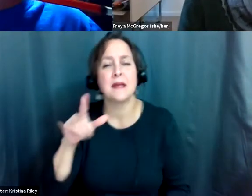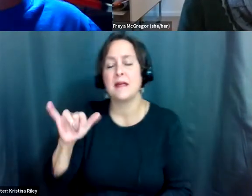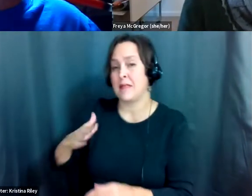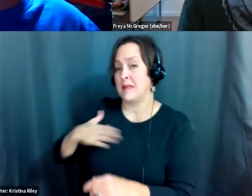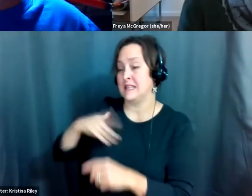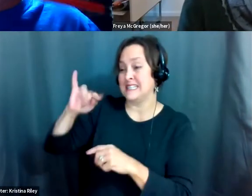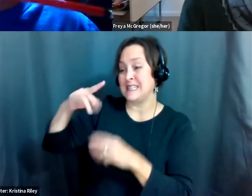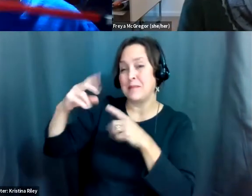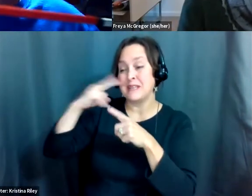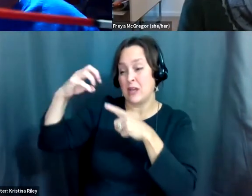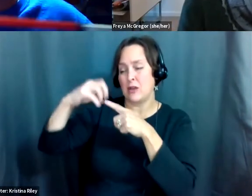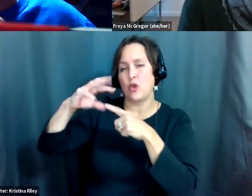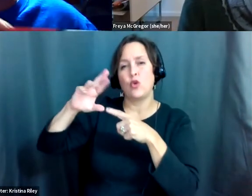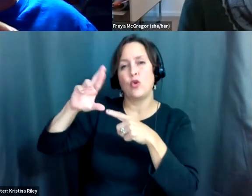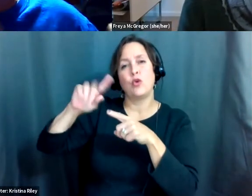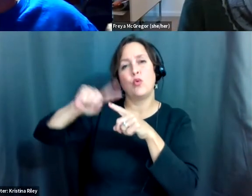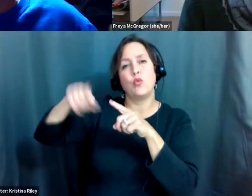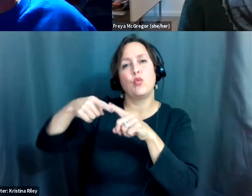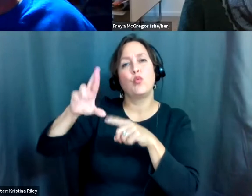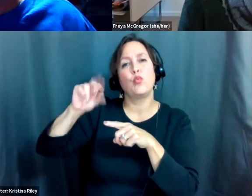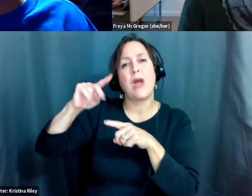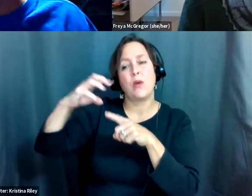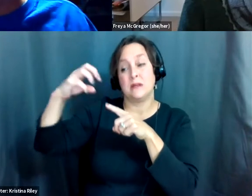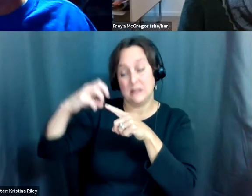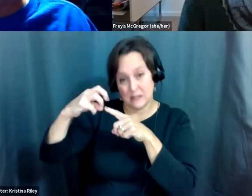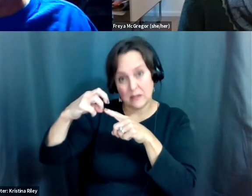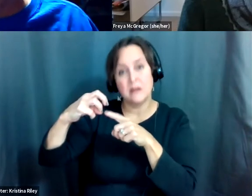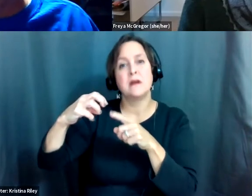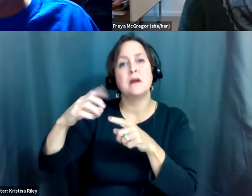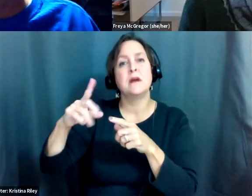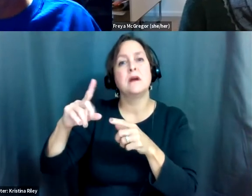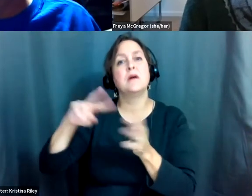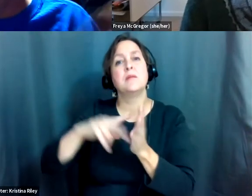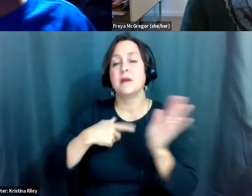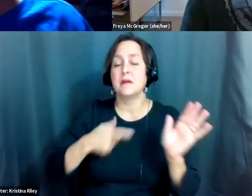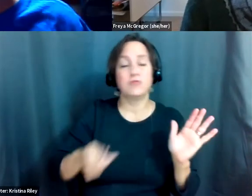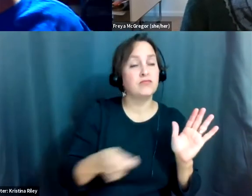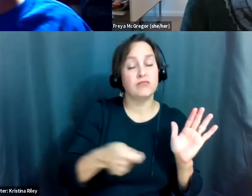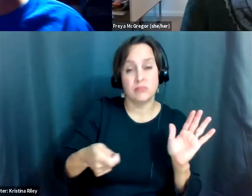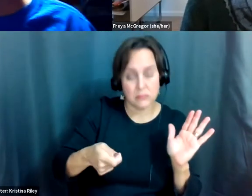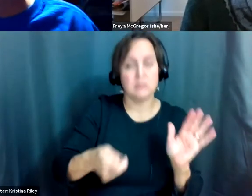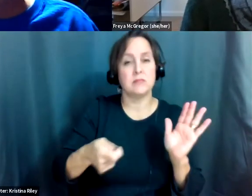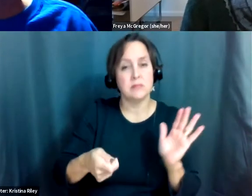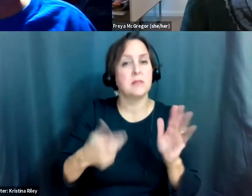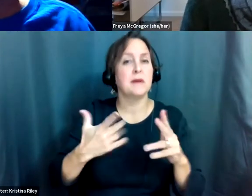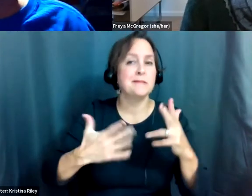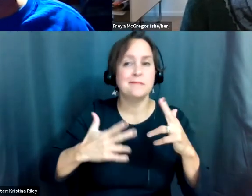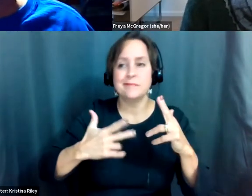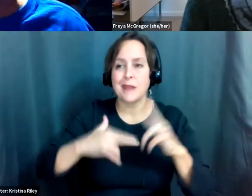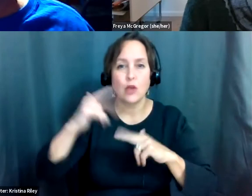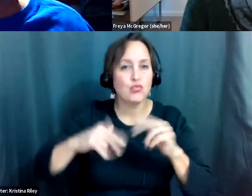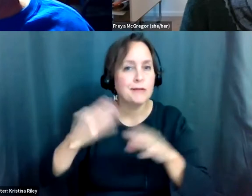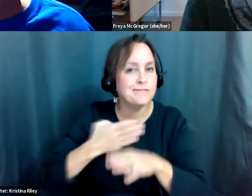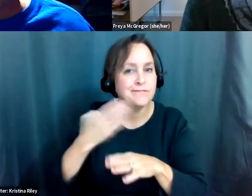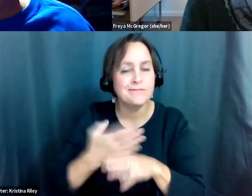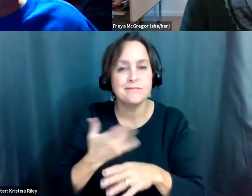is a, it's rounded at the end so that when I, when I encounter construction seams or bumps